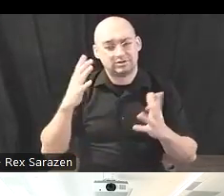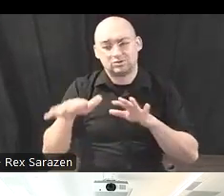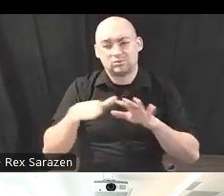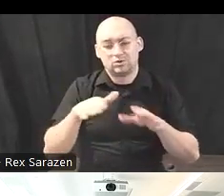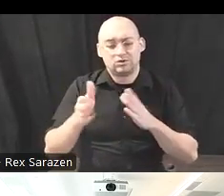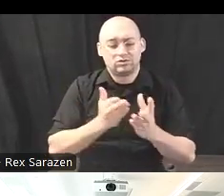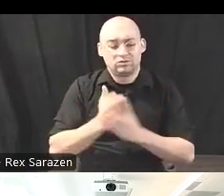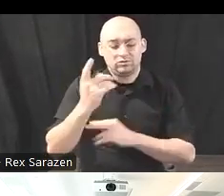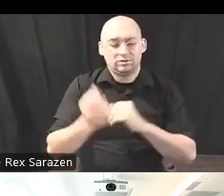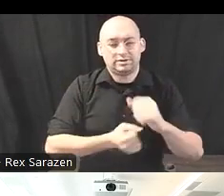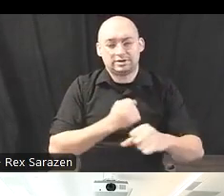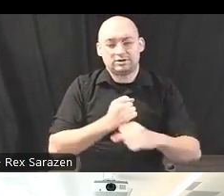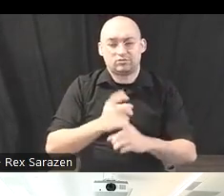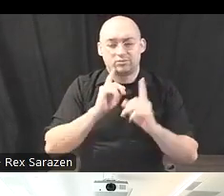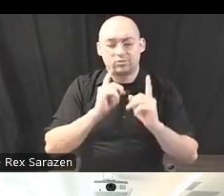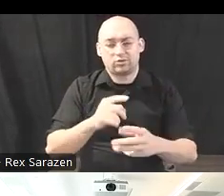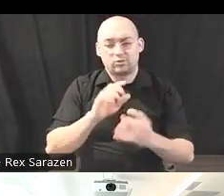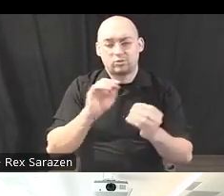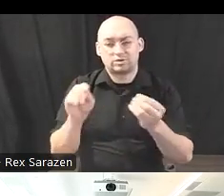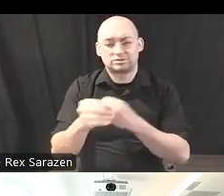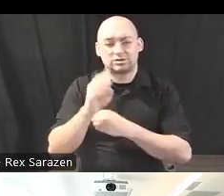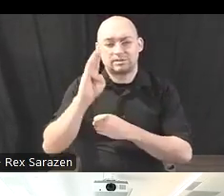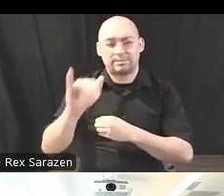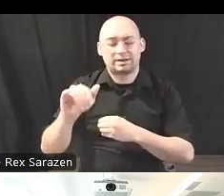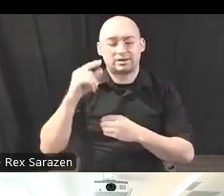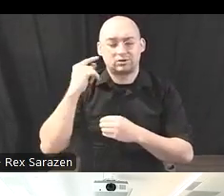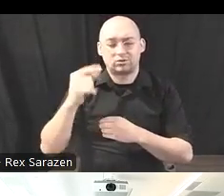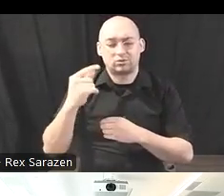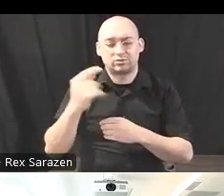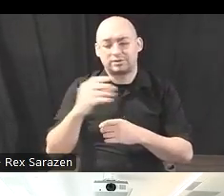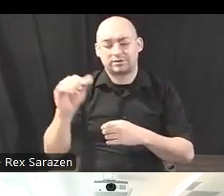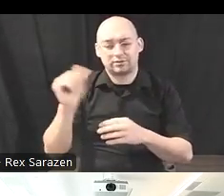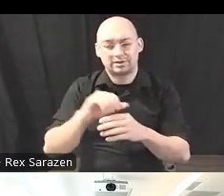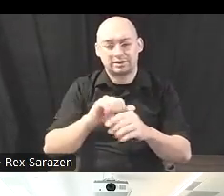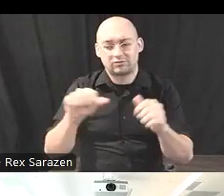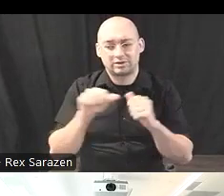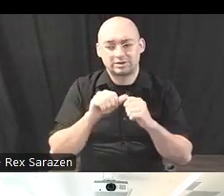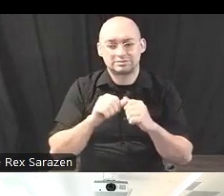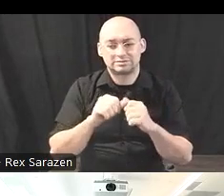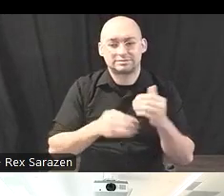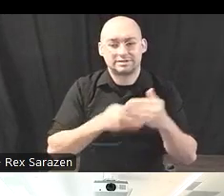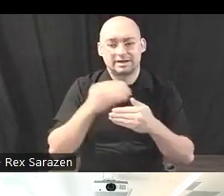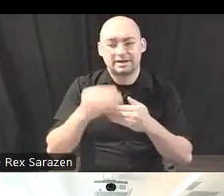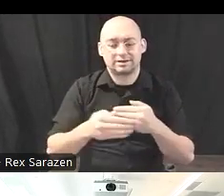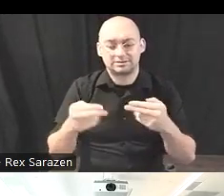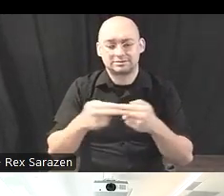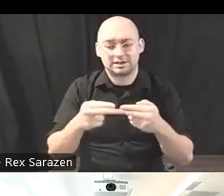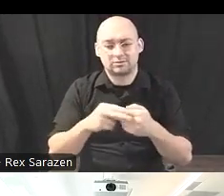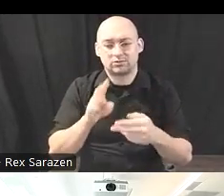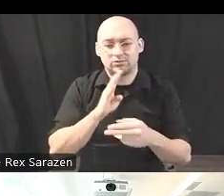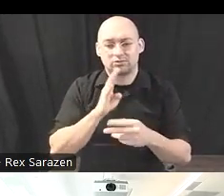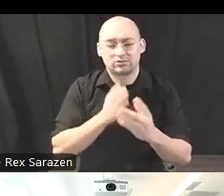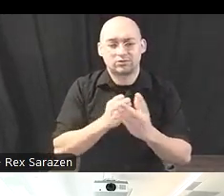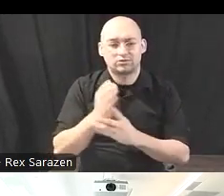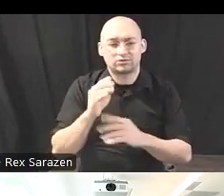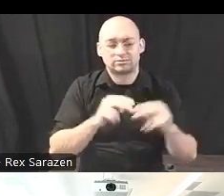annual report, which is organized by goals and theme areas. So I'm just going to quickly, next slide please, talk through some of the high-level